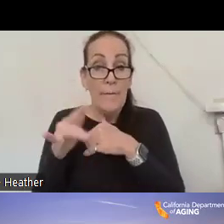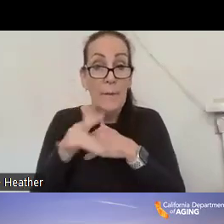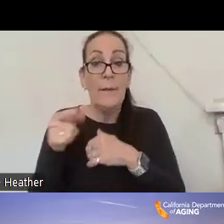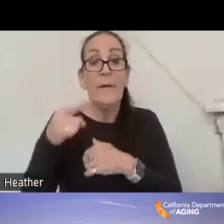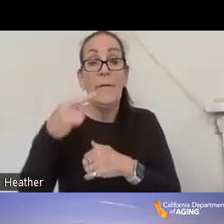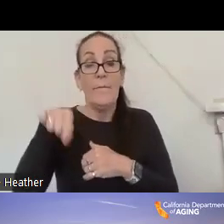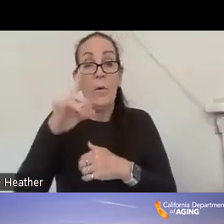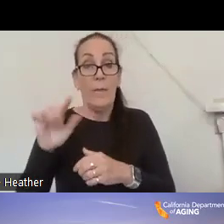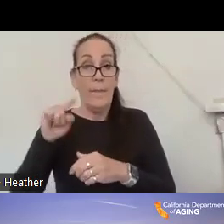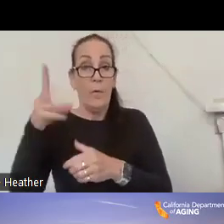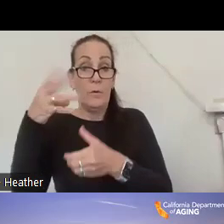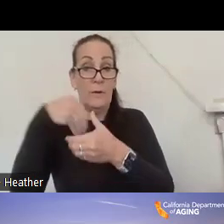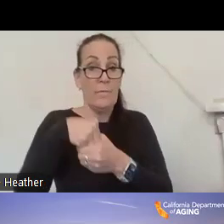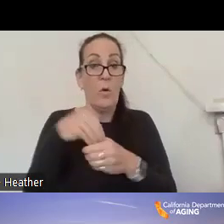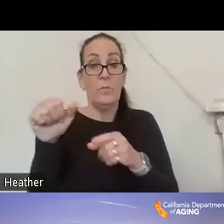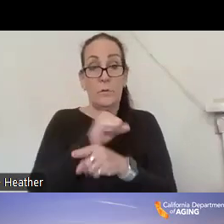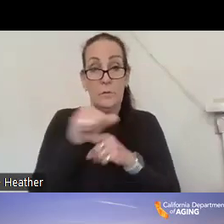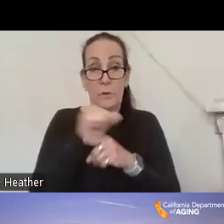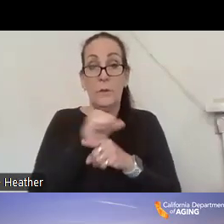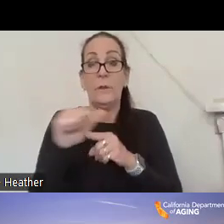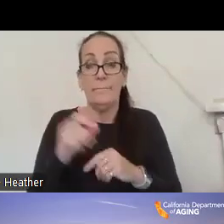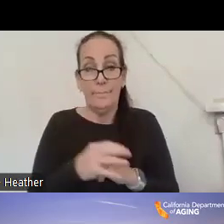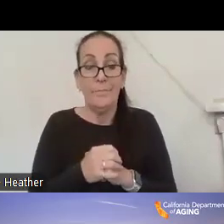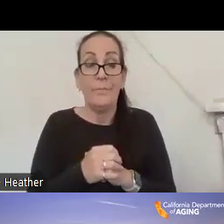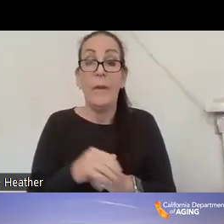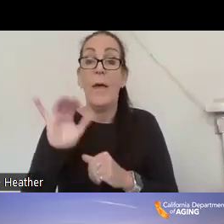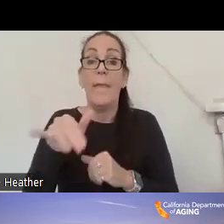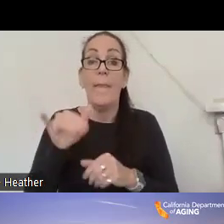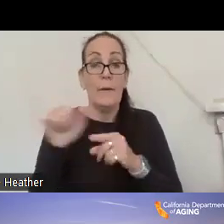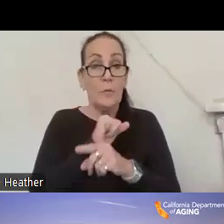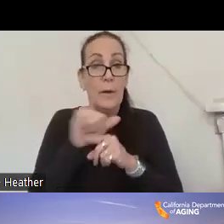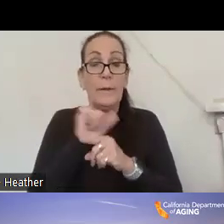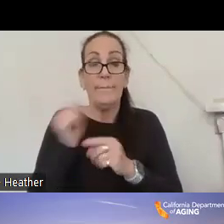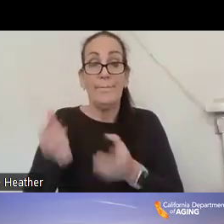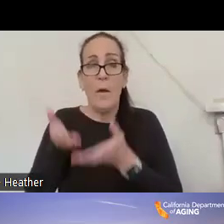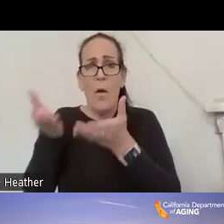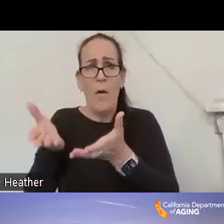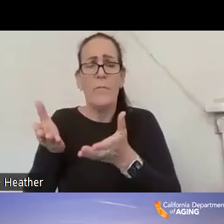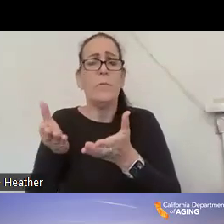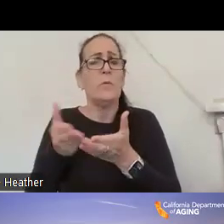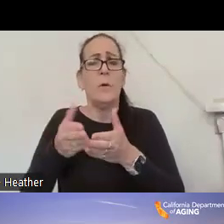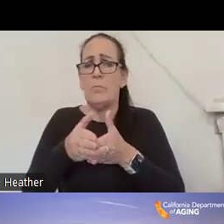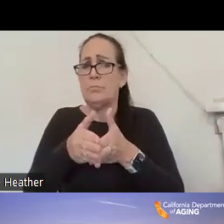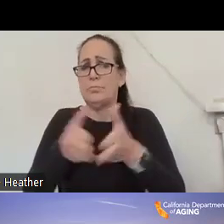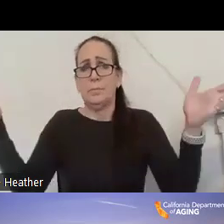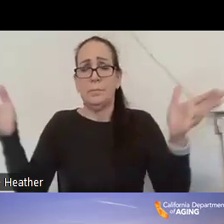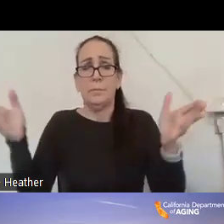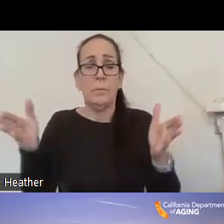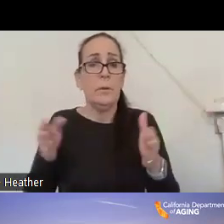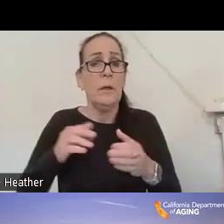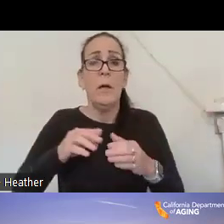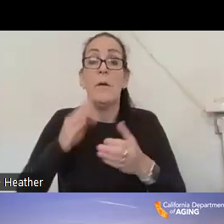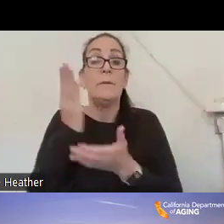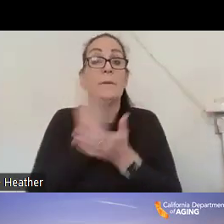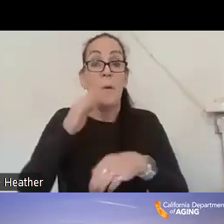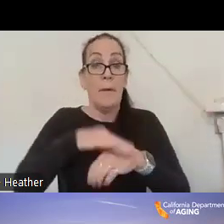to be able to take in the training content. So the trainings were offered in a wide variety. Some were offered online,